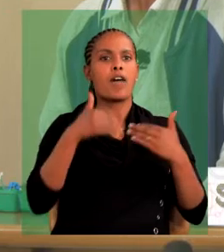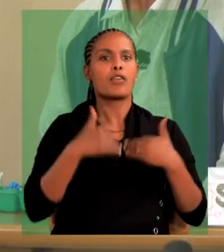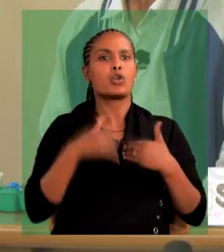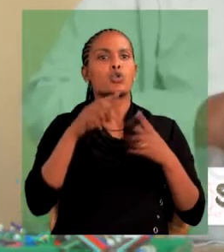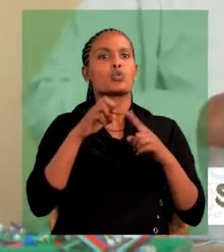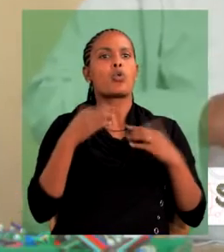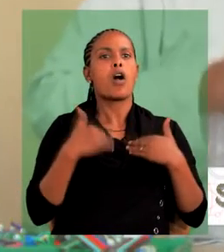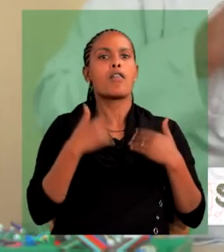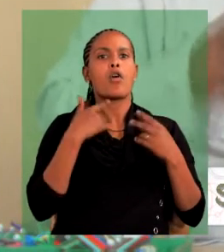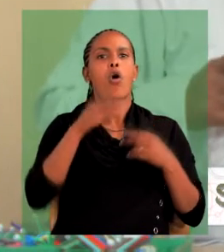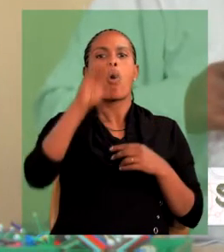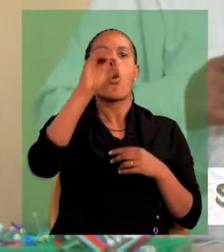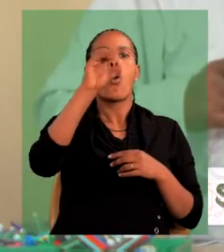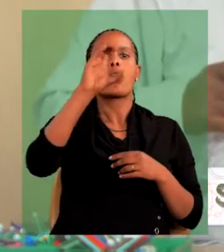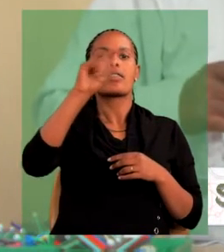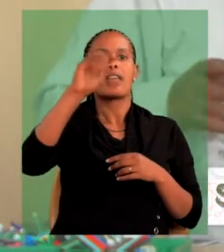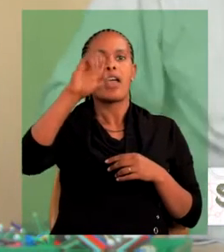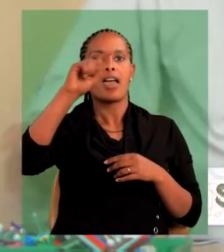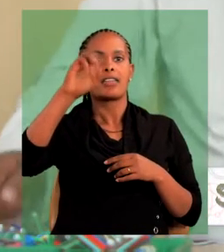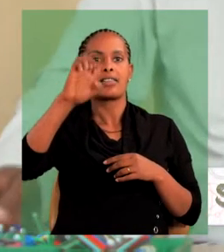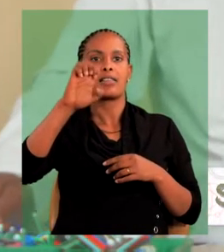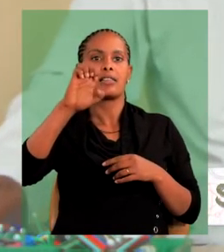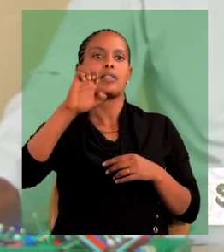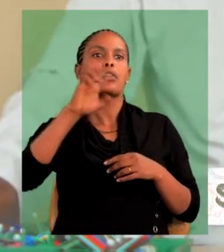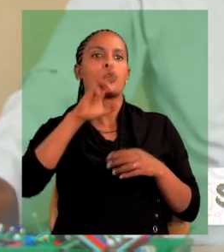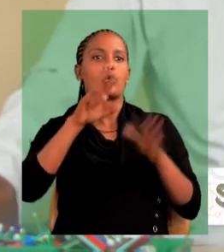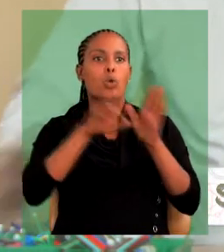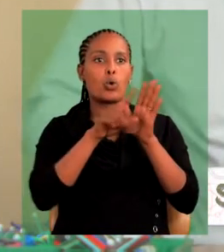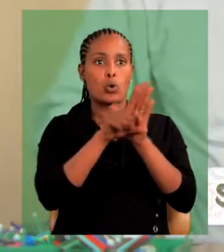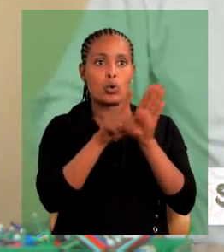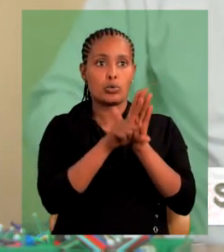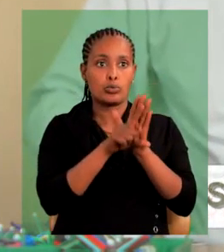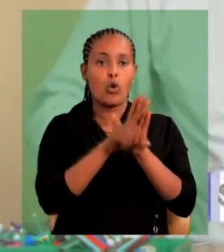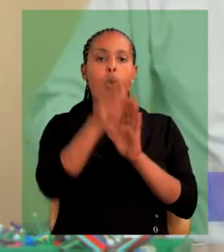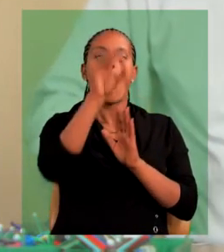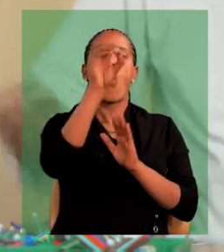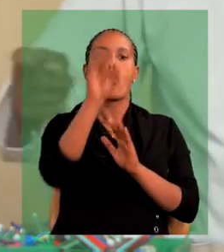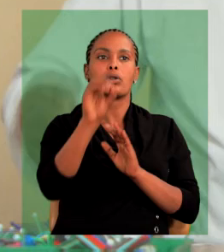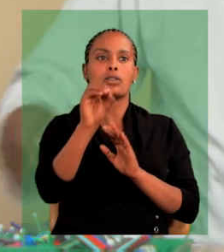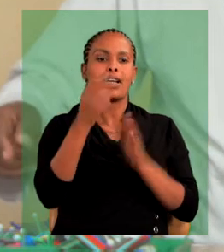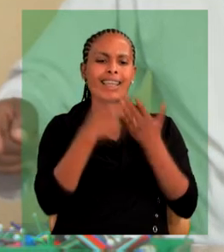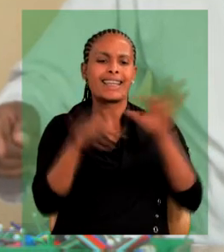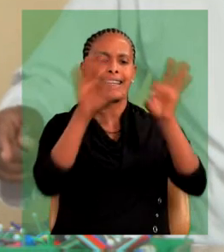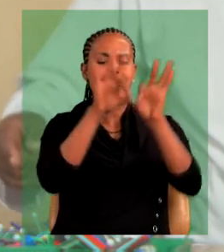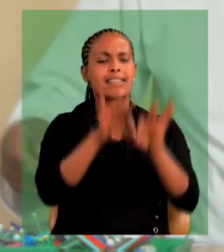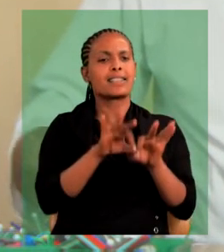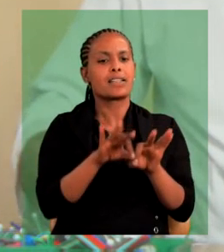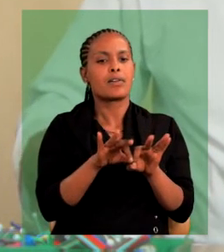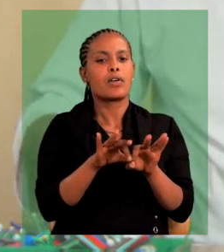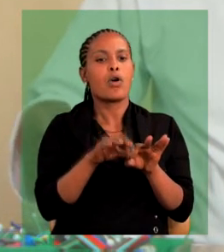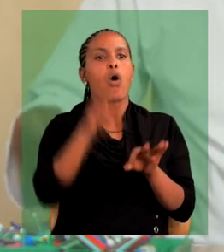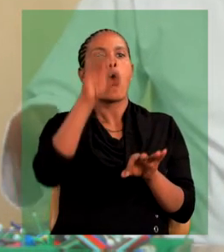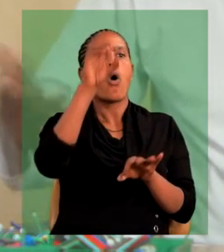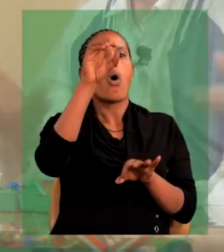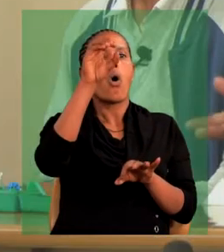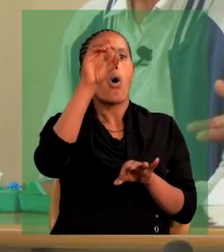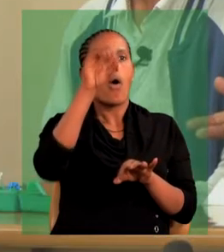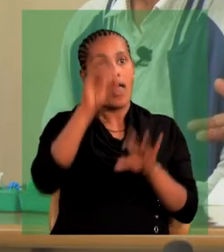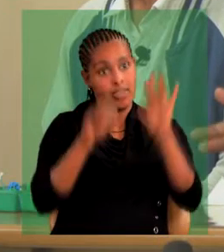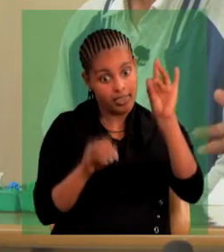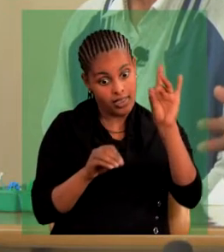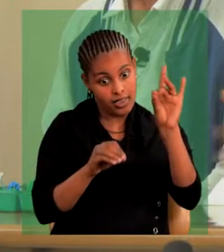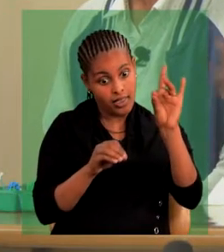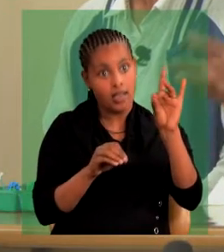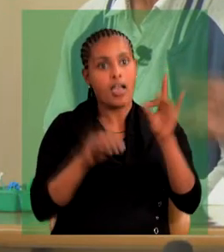to have? Octet. Octet. So oxygen is from period 2, it needs? Octet. 8.